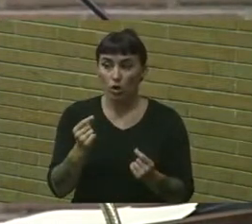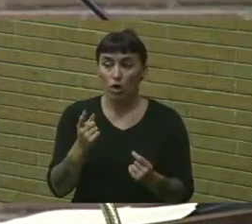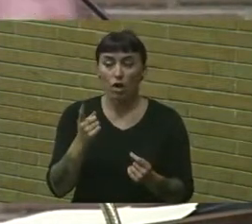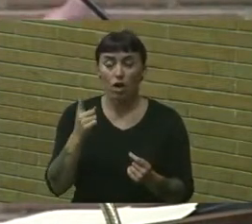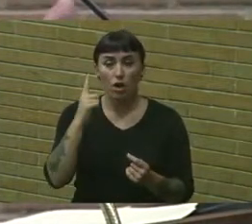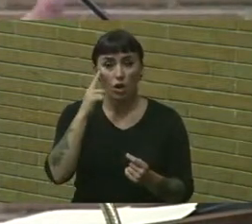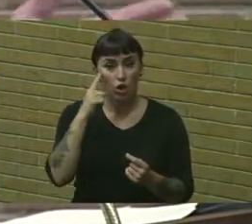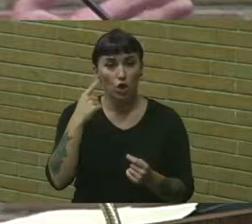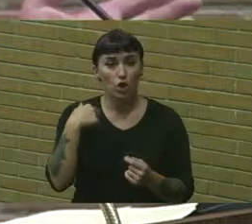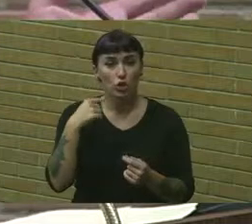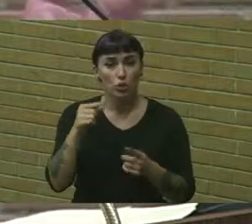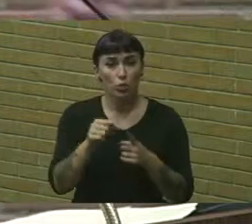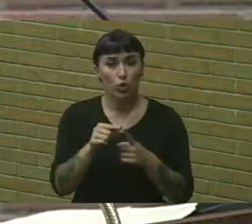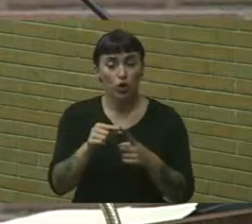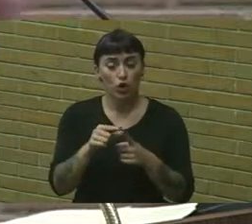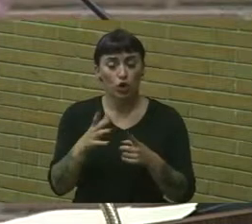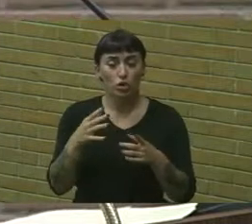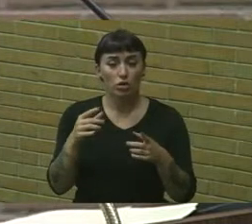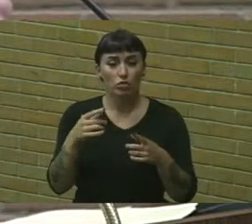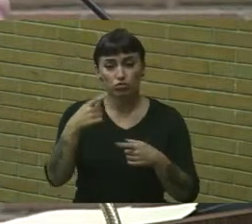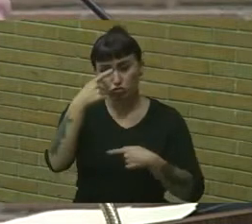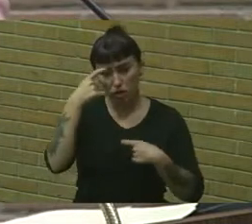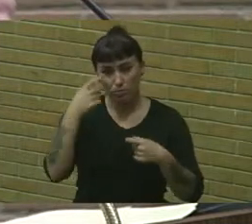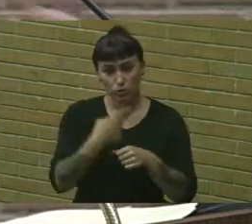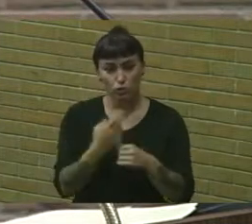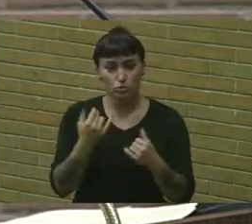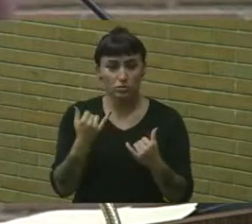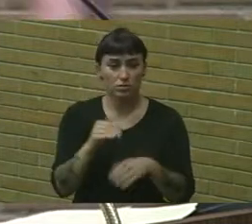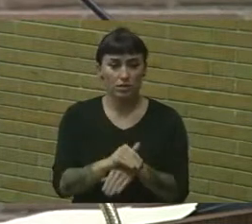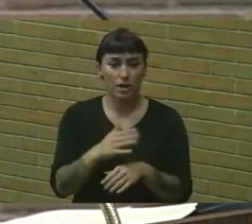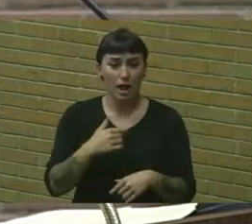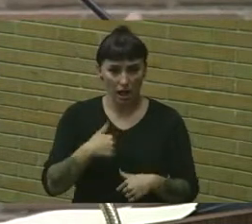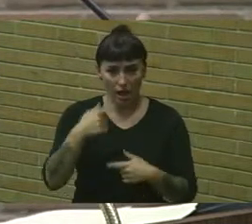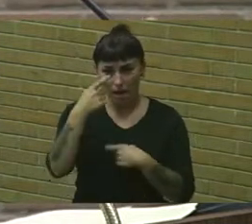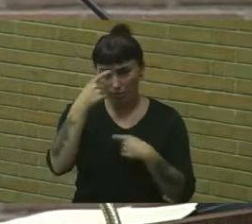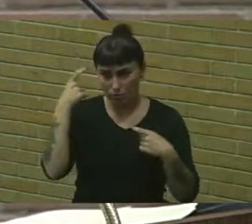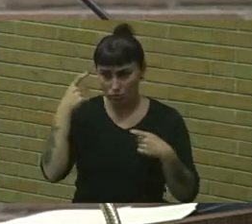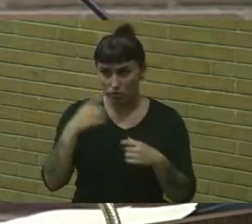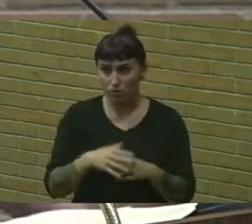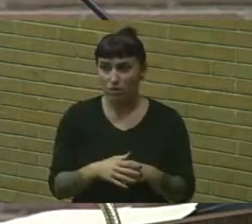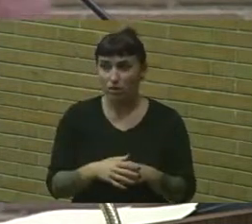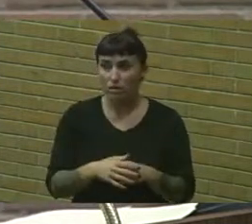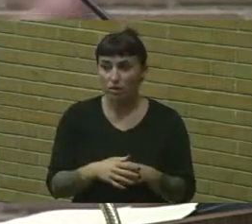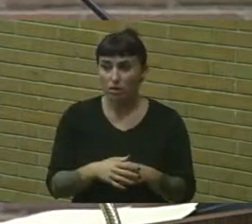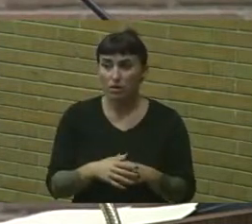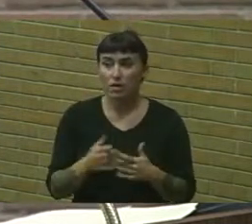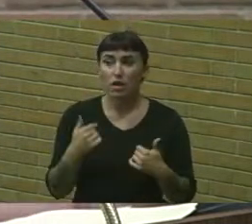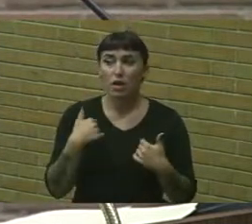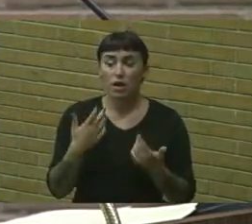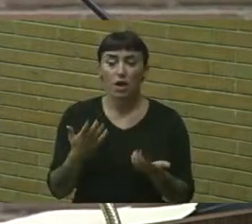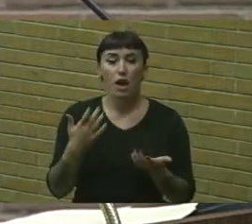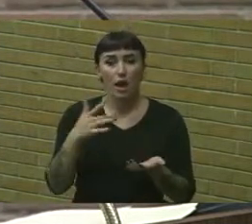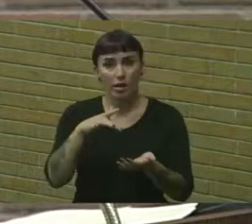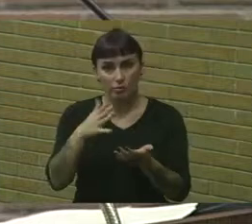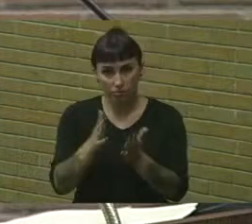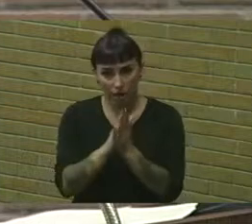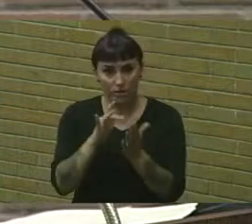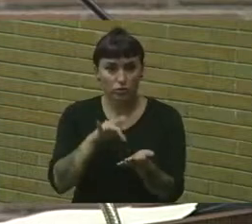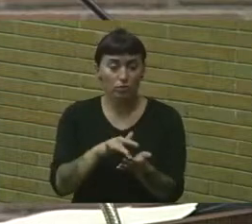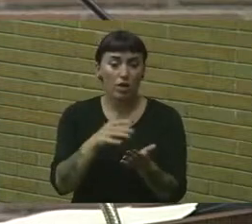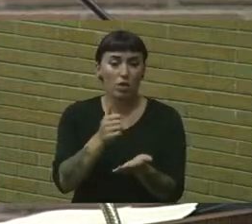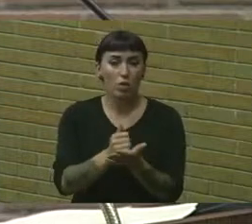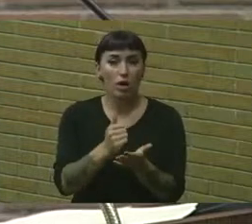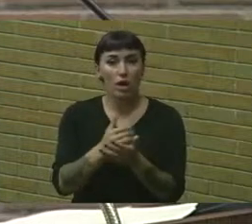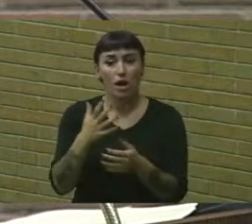word traumatized used tonight. I'm traumatized, and I am going for medical help. I have consulted, not retained,